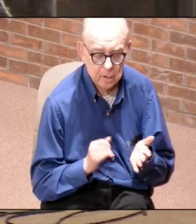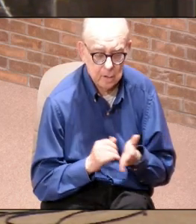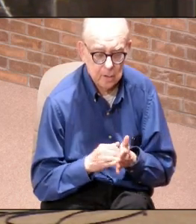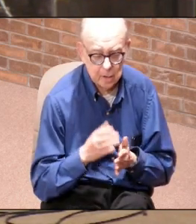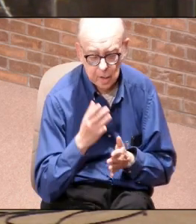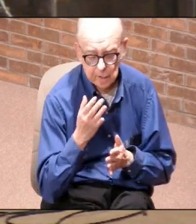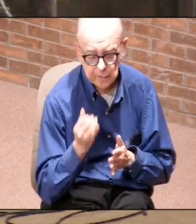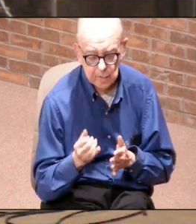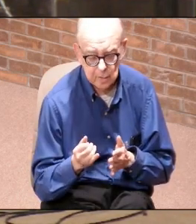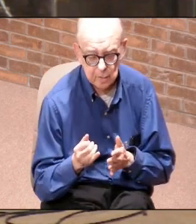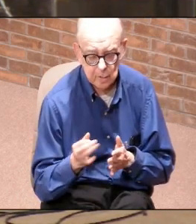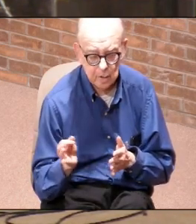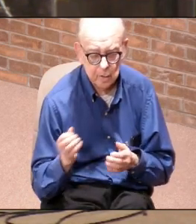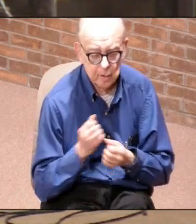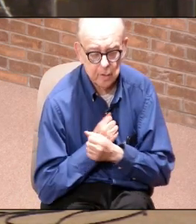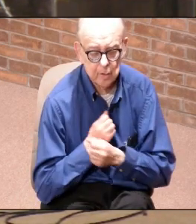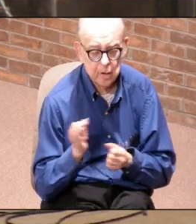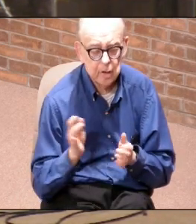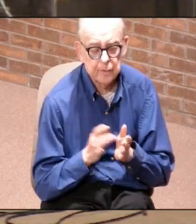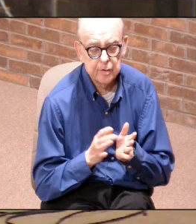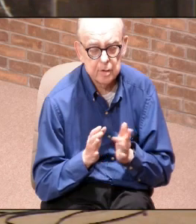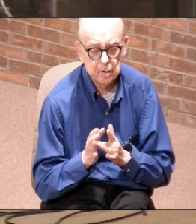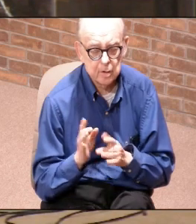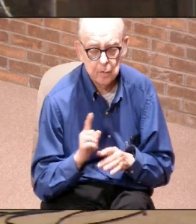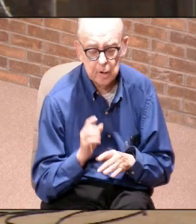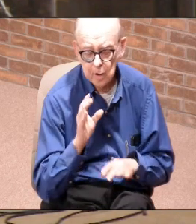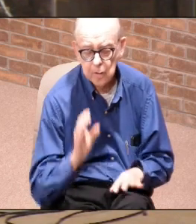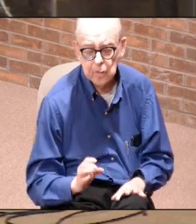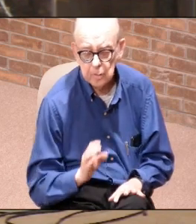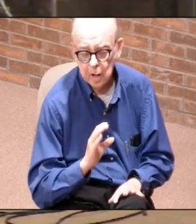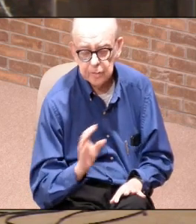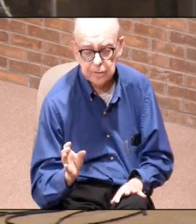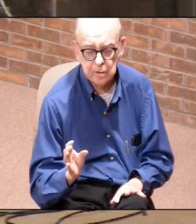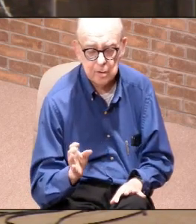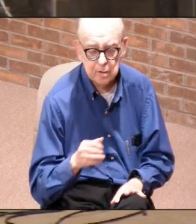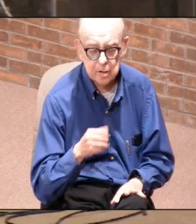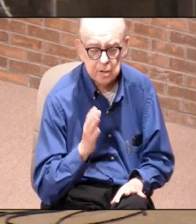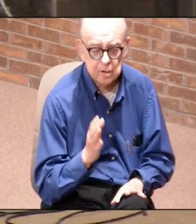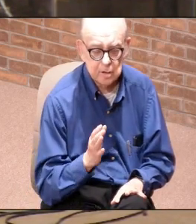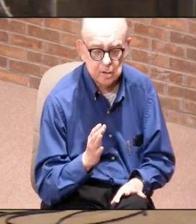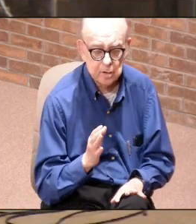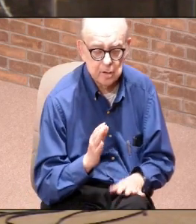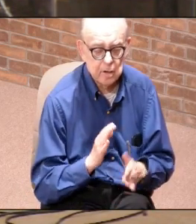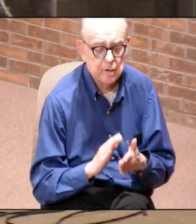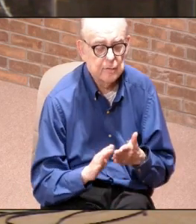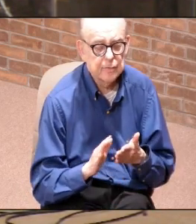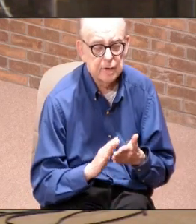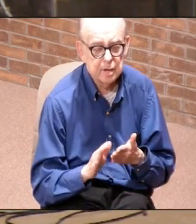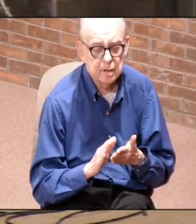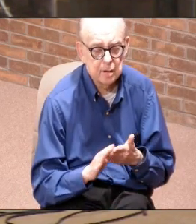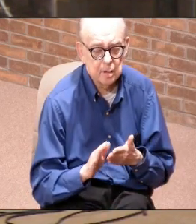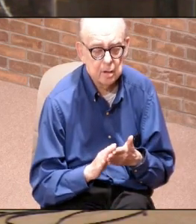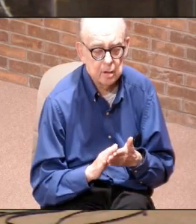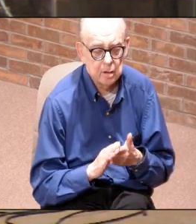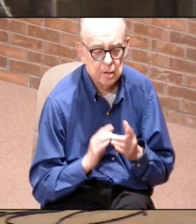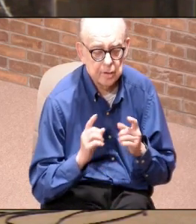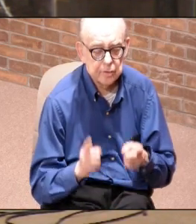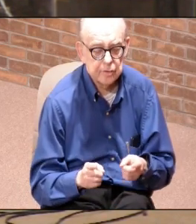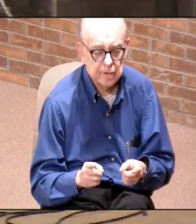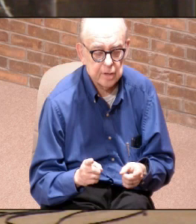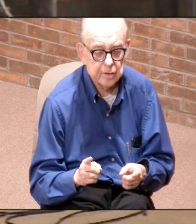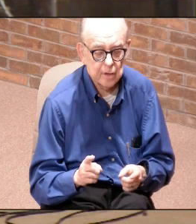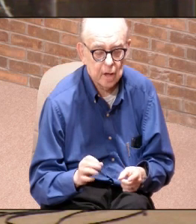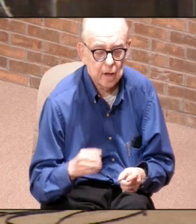that because of the love of Jesus on the cross, God forgives the sins of our